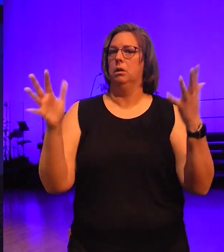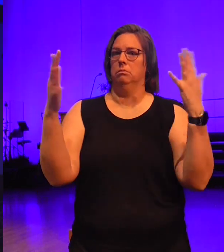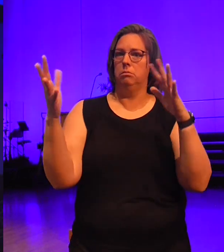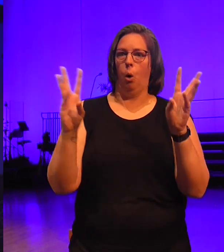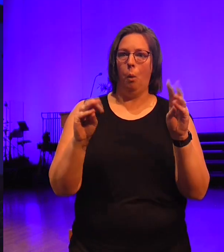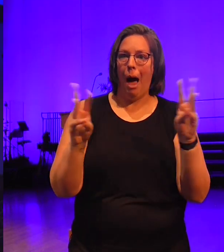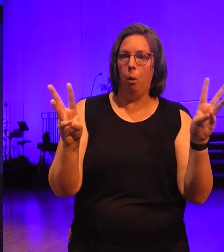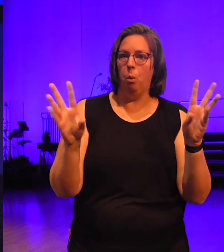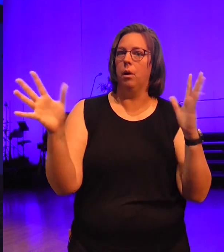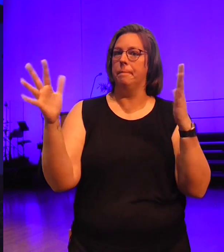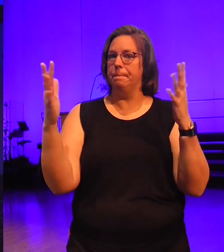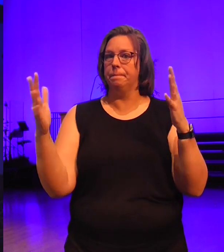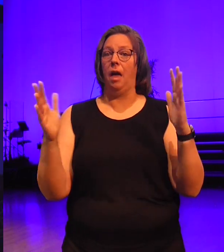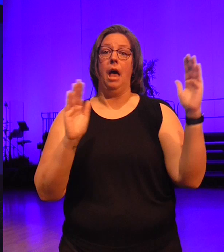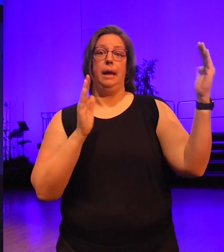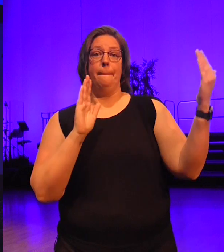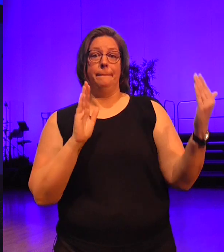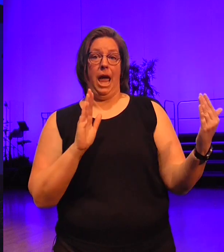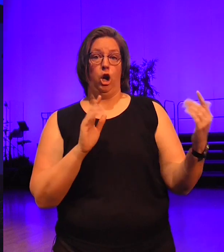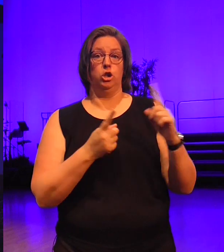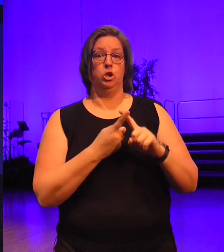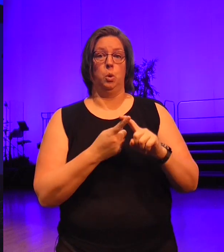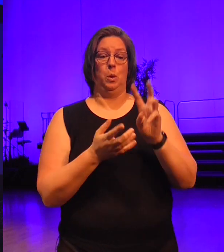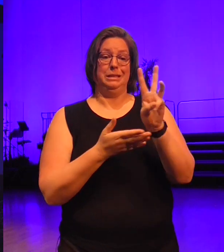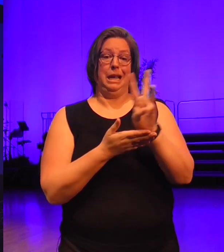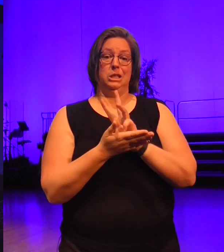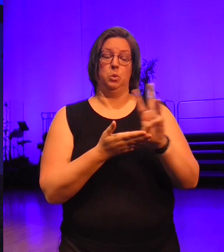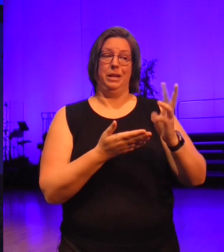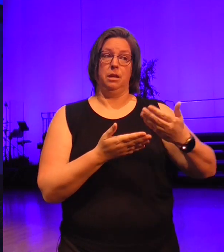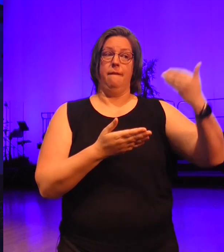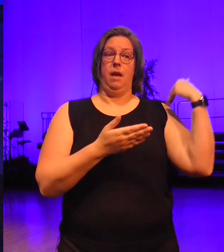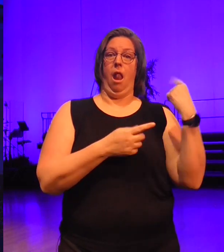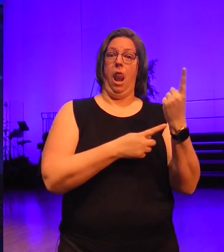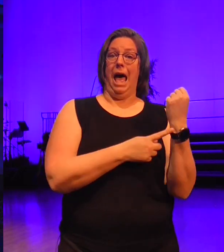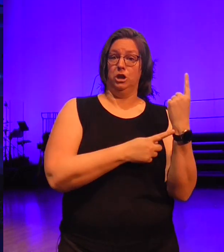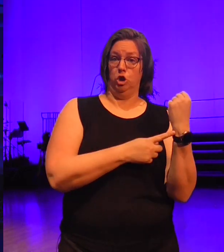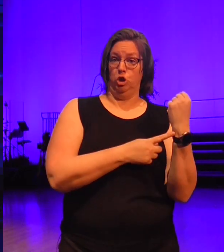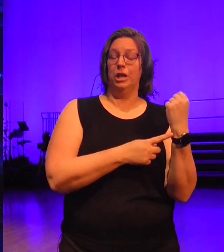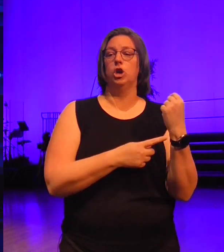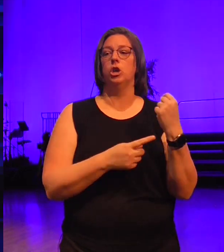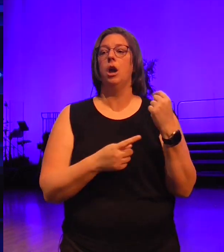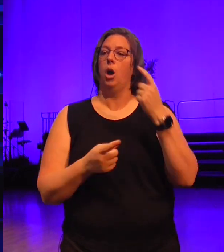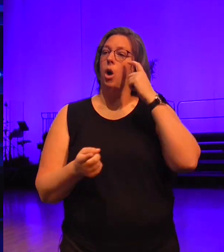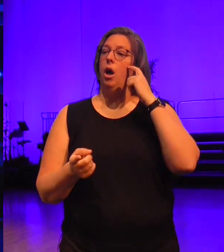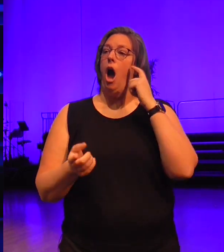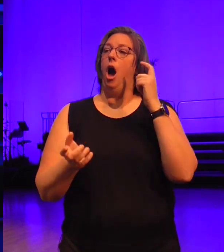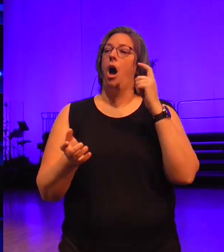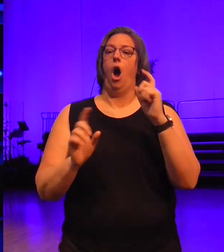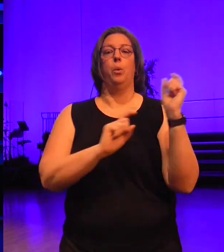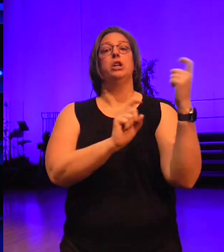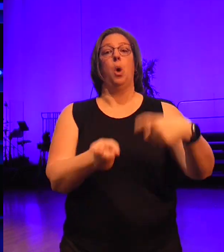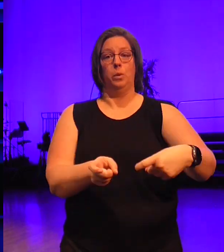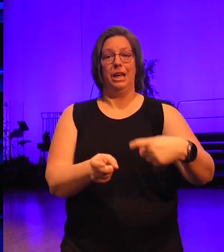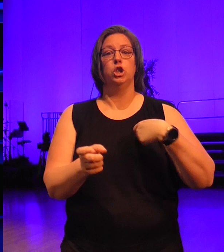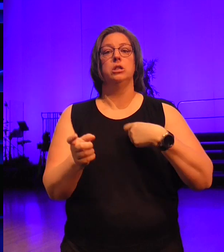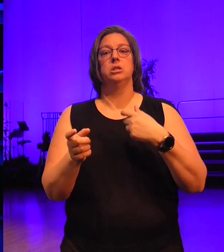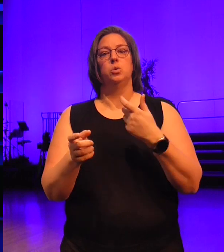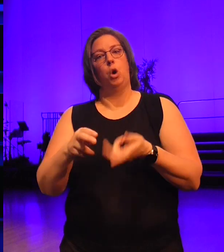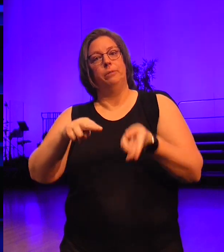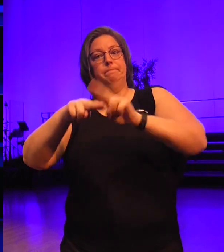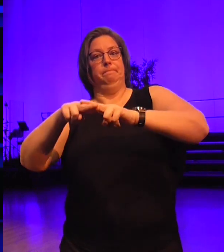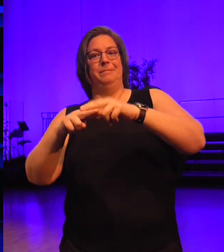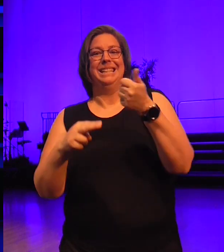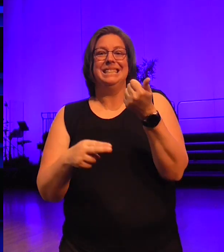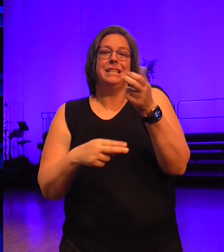And compared from the 6 weeks of the previous year, our donations were up 17%, which is really awesome too. So we're so grateful for you